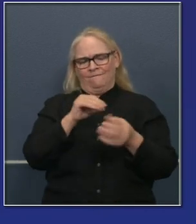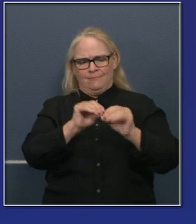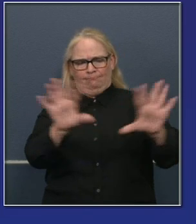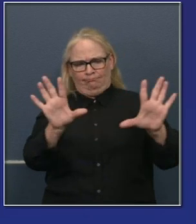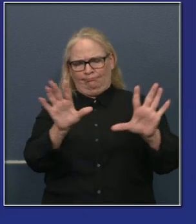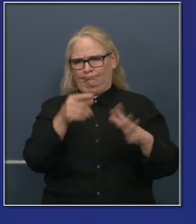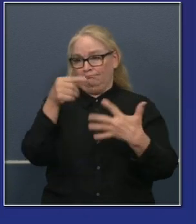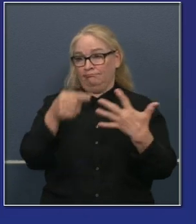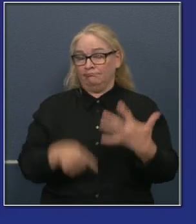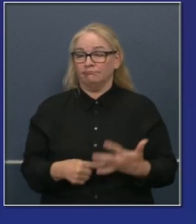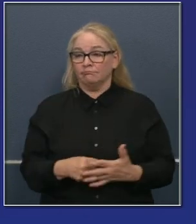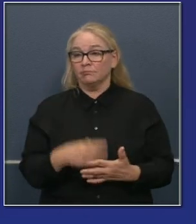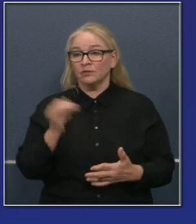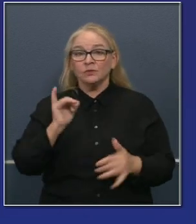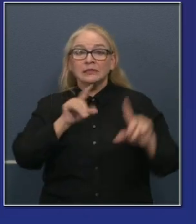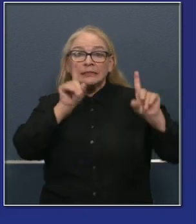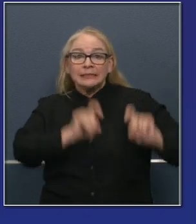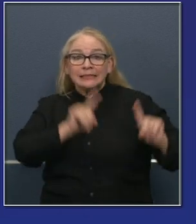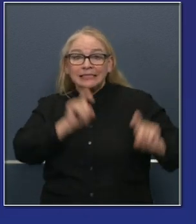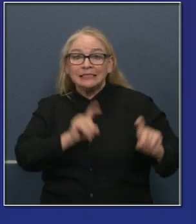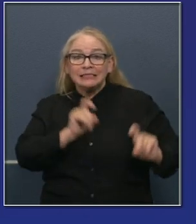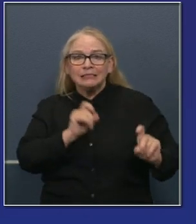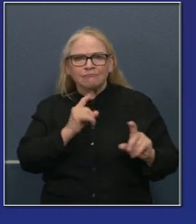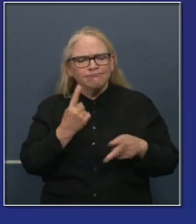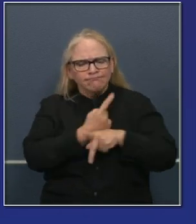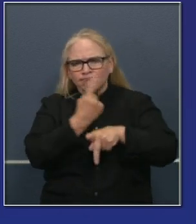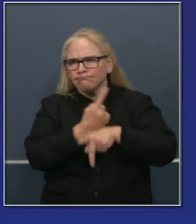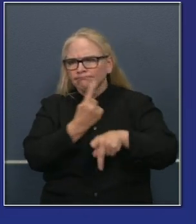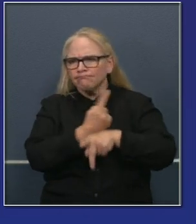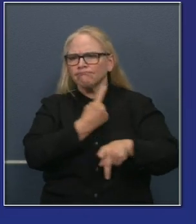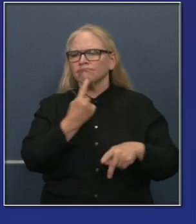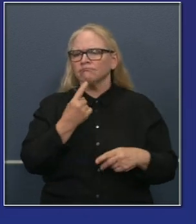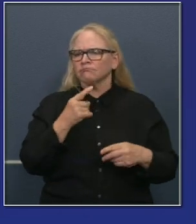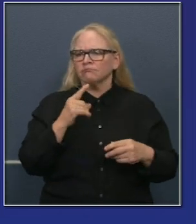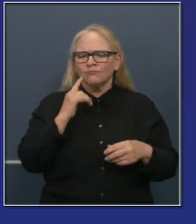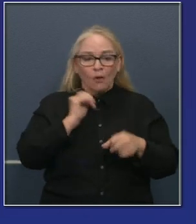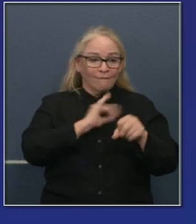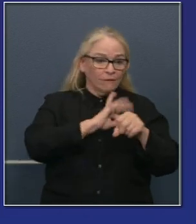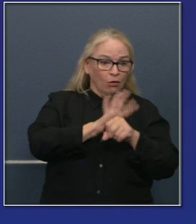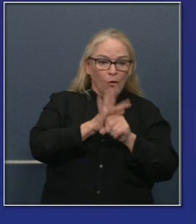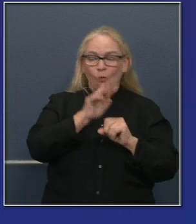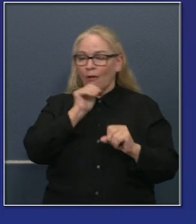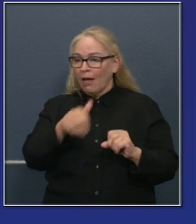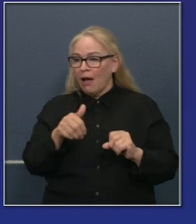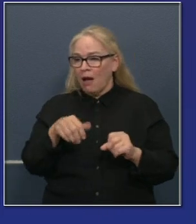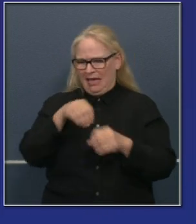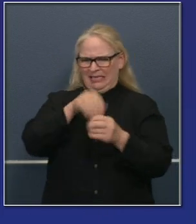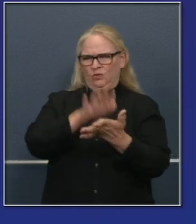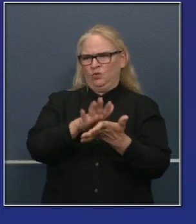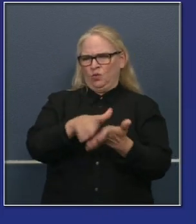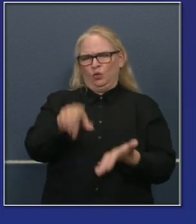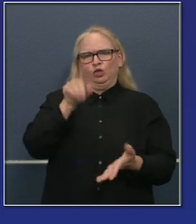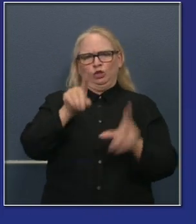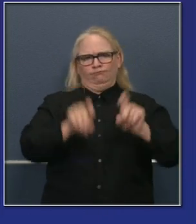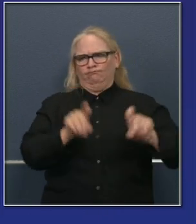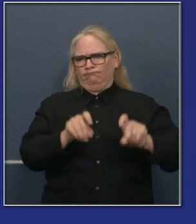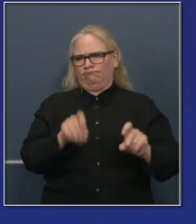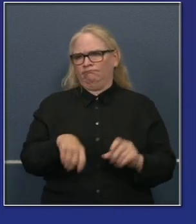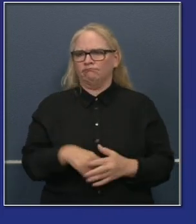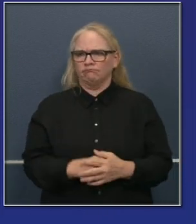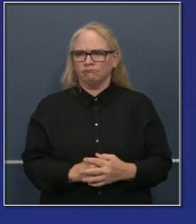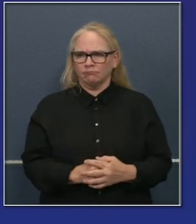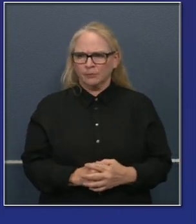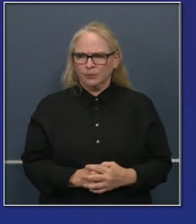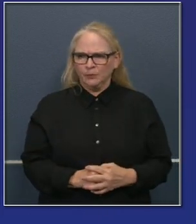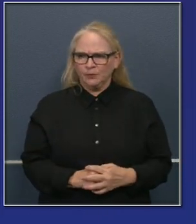testing and contact tracing in our school system, and what we mean by distance learning. And the word